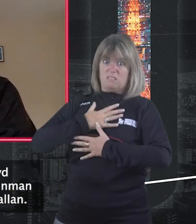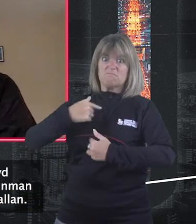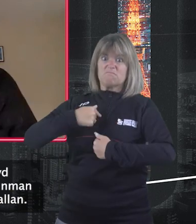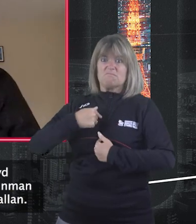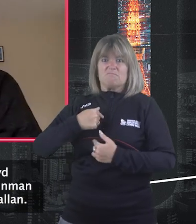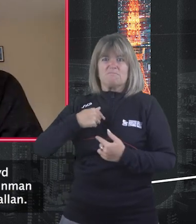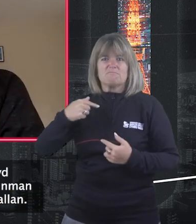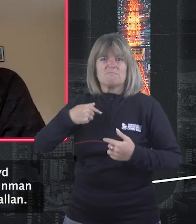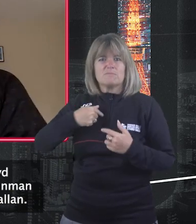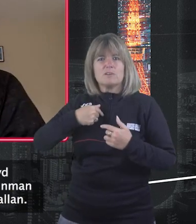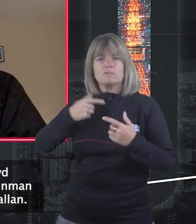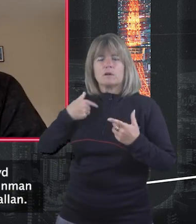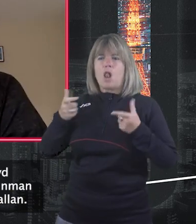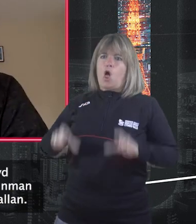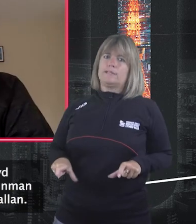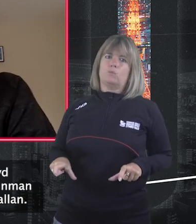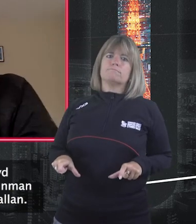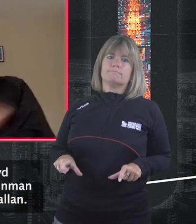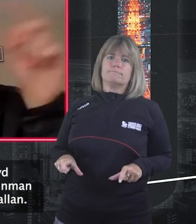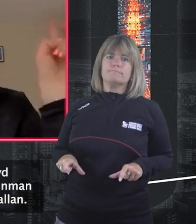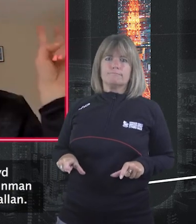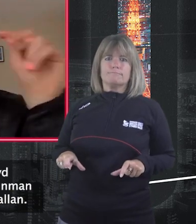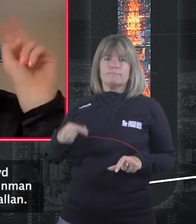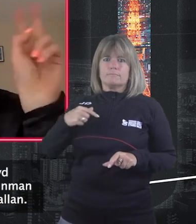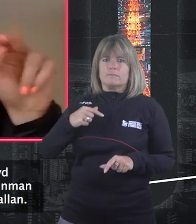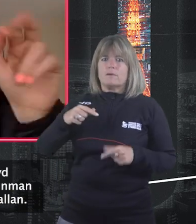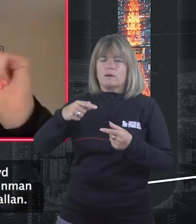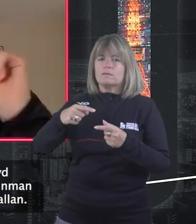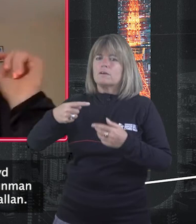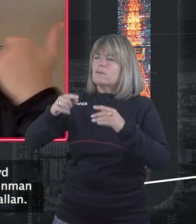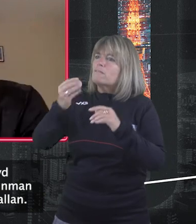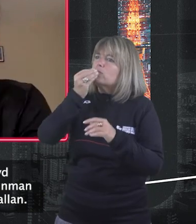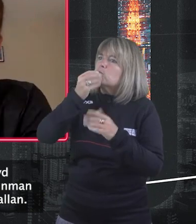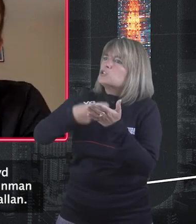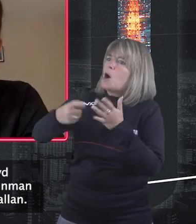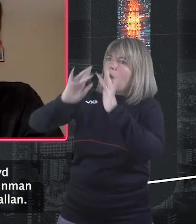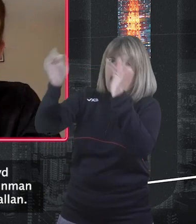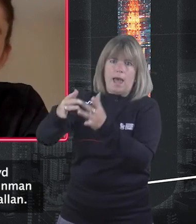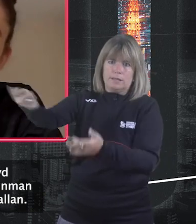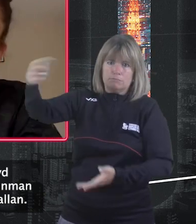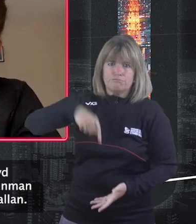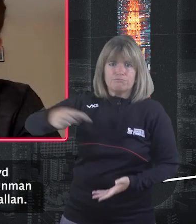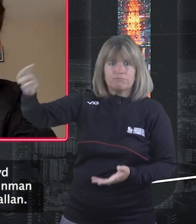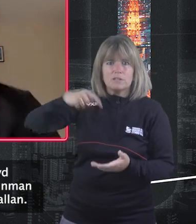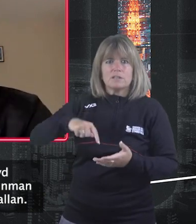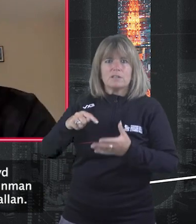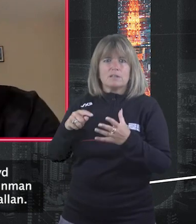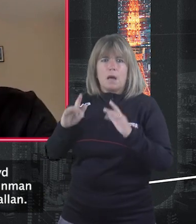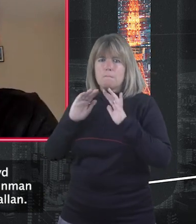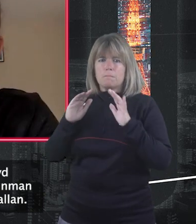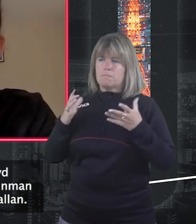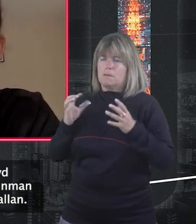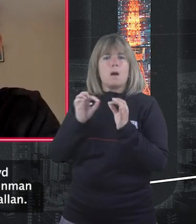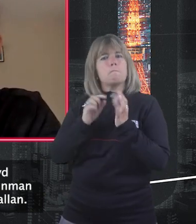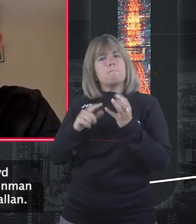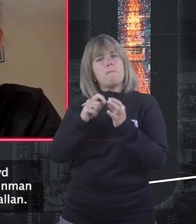me personally, I am basically going to check a lockdown, ordering my food shop online, having a bubble